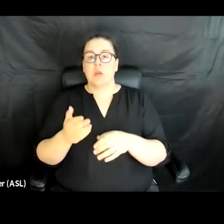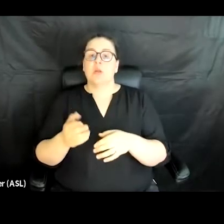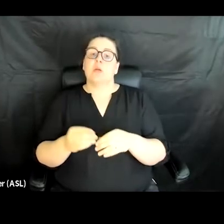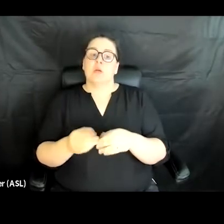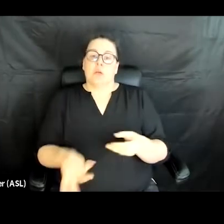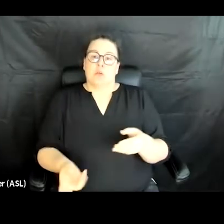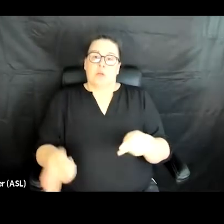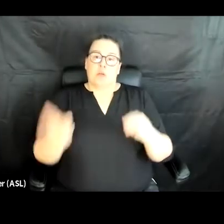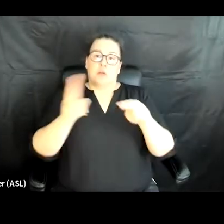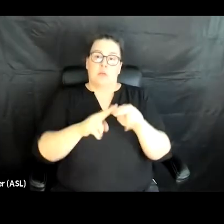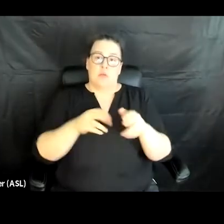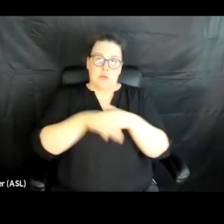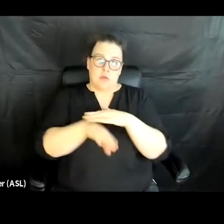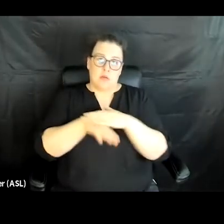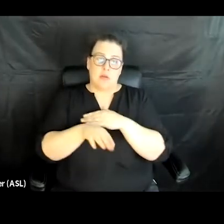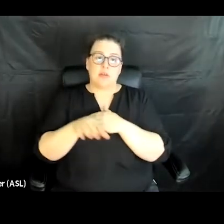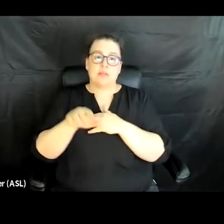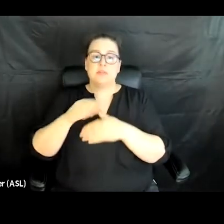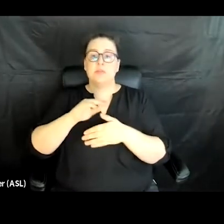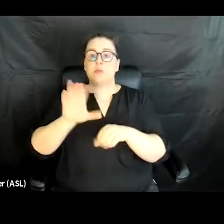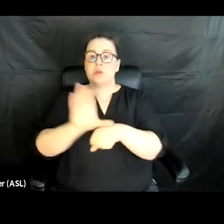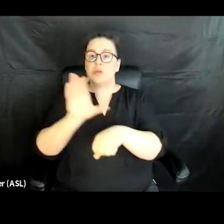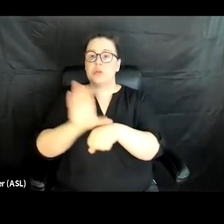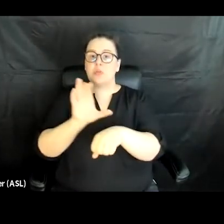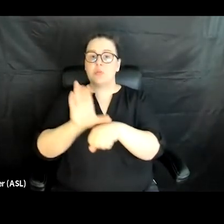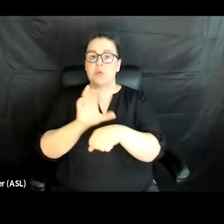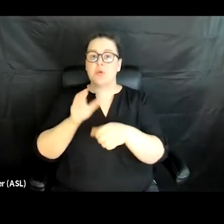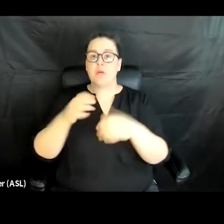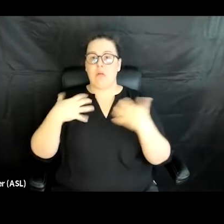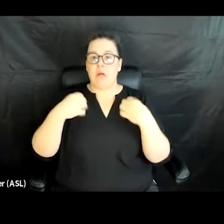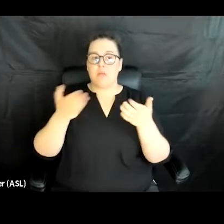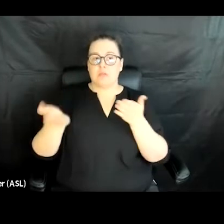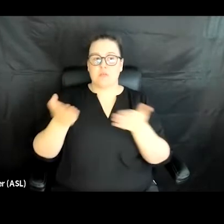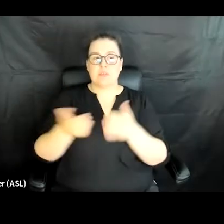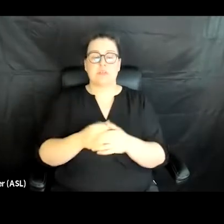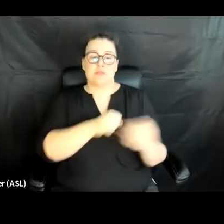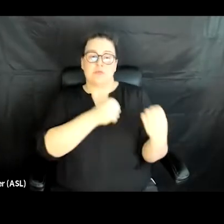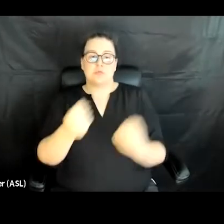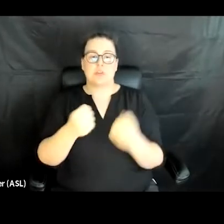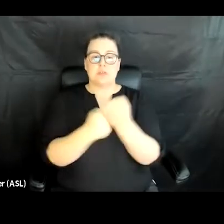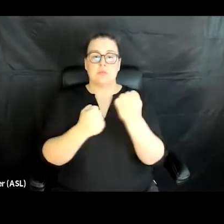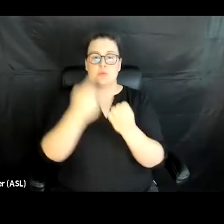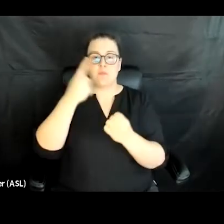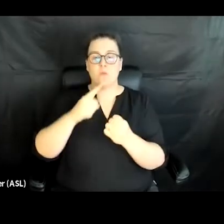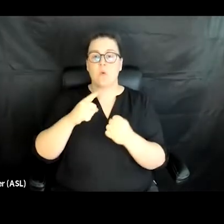health services, strengthening supports for heavily impacted communities, and expanding workplace mental health